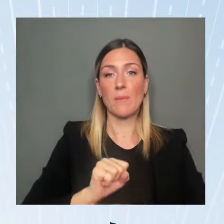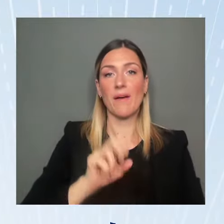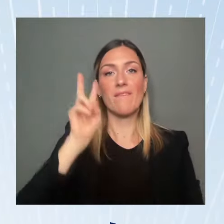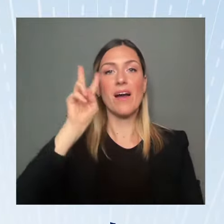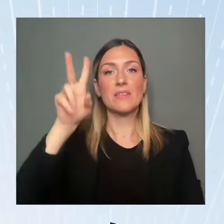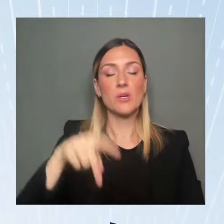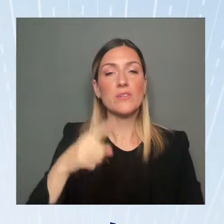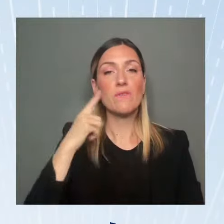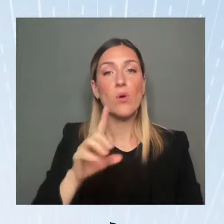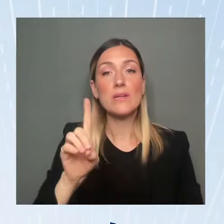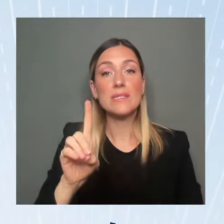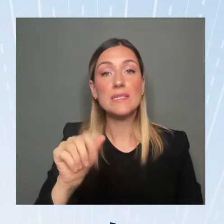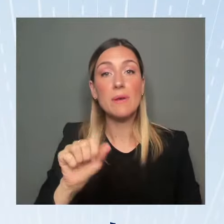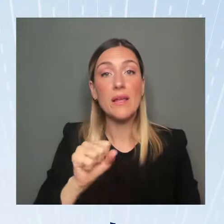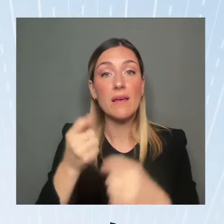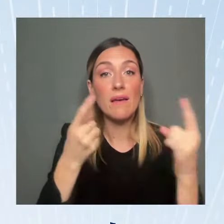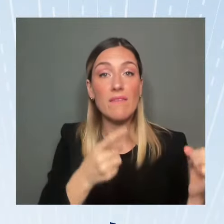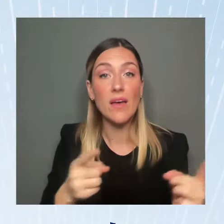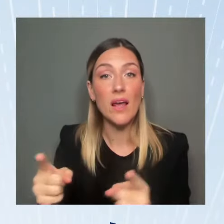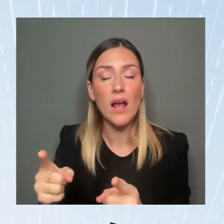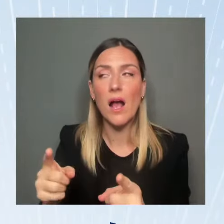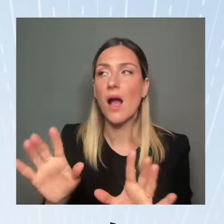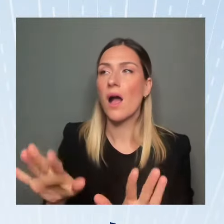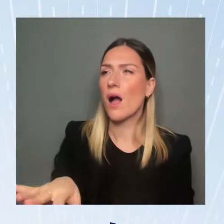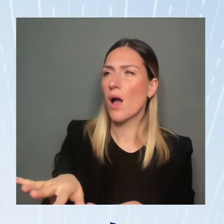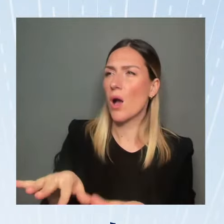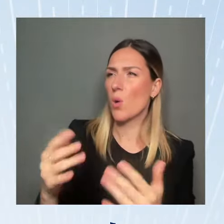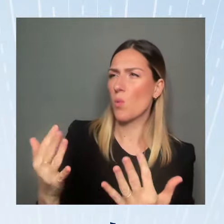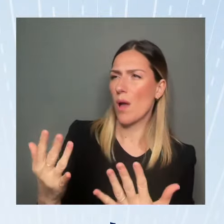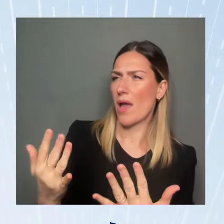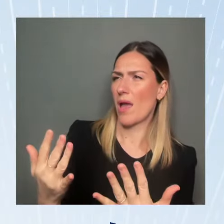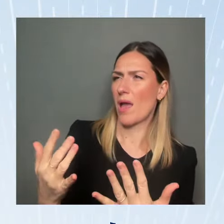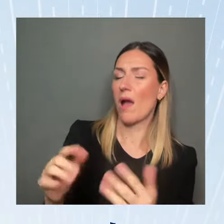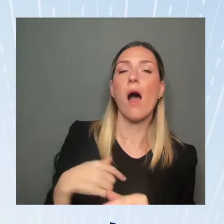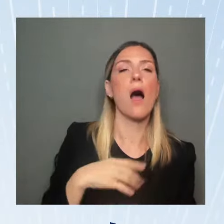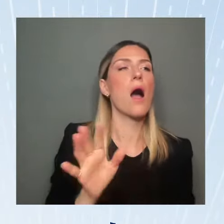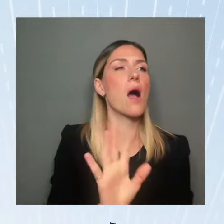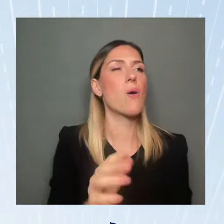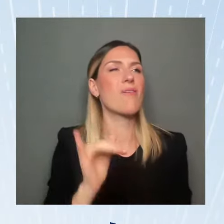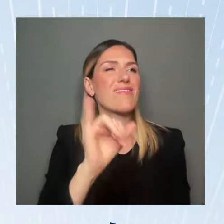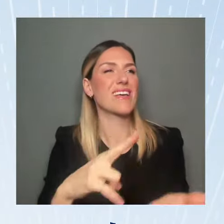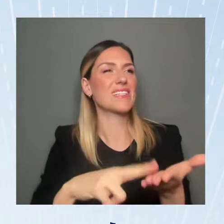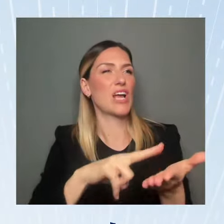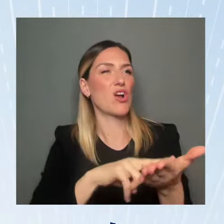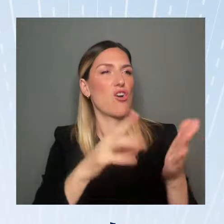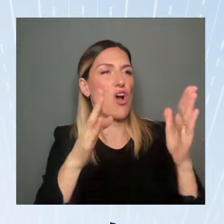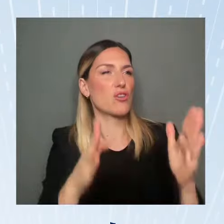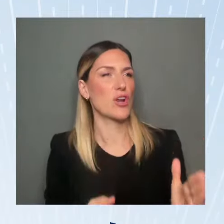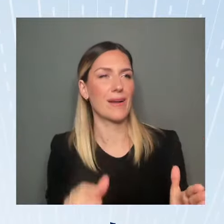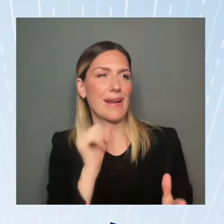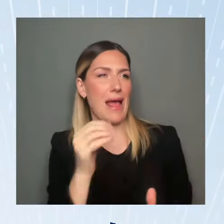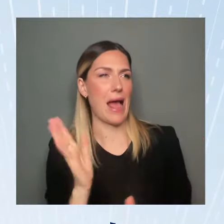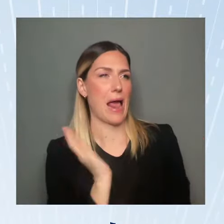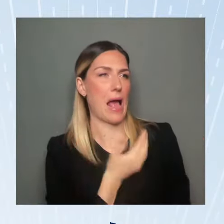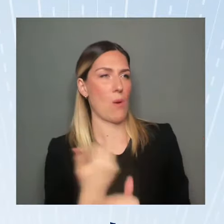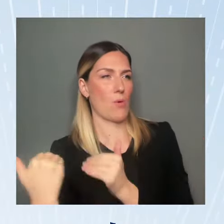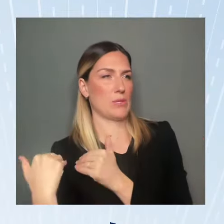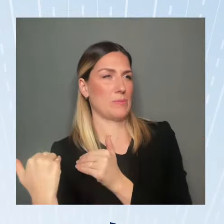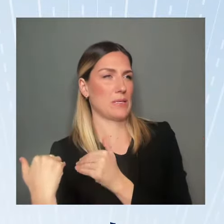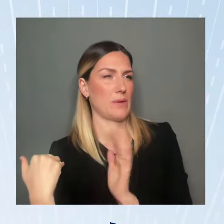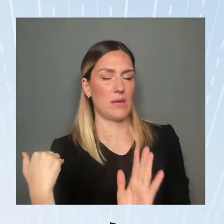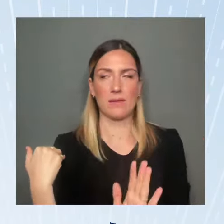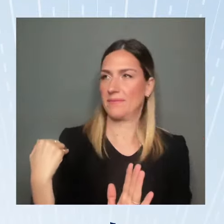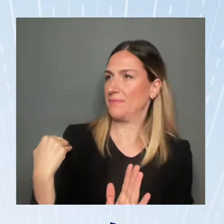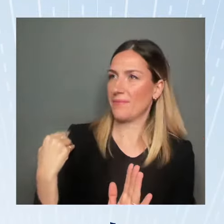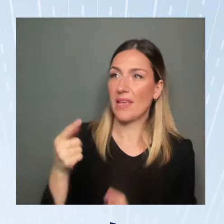affairs, and I said, well, what about, the back? She goes, oh, that's a contractor. That's not our airline. That's our contractor. And I said, well,